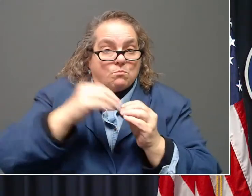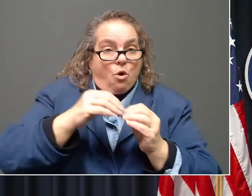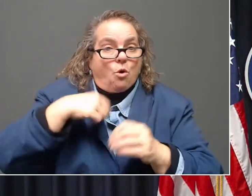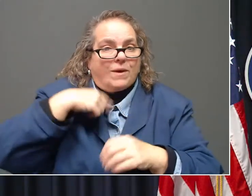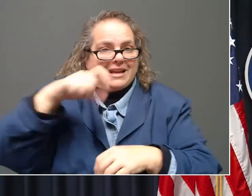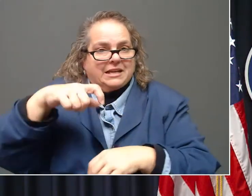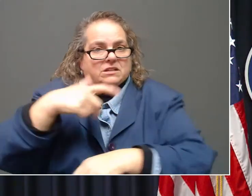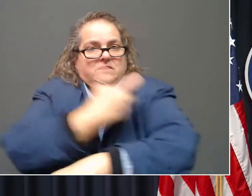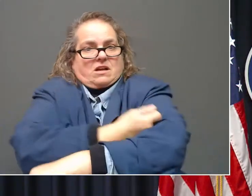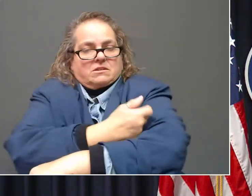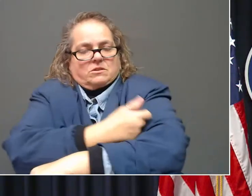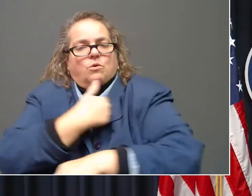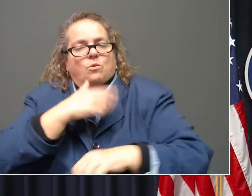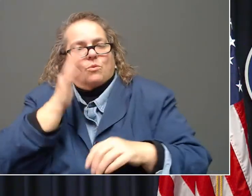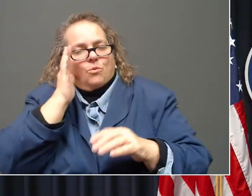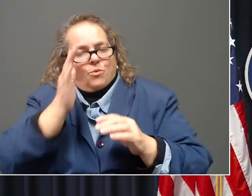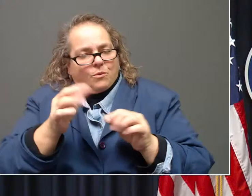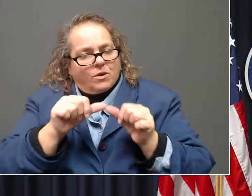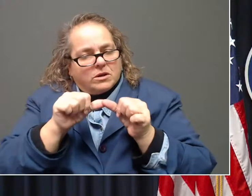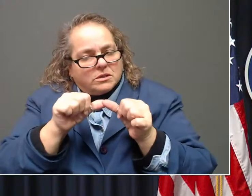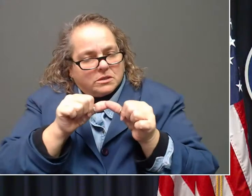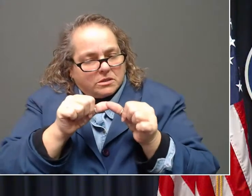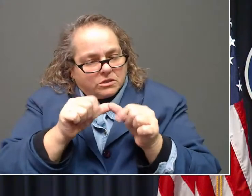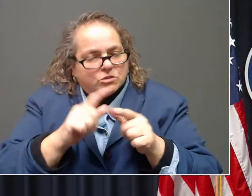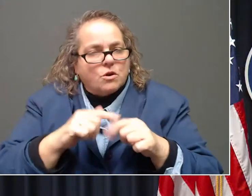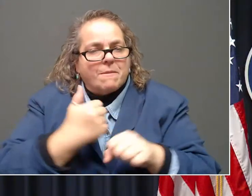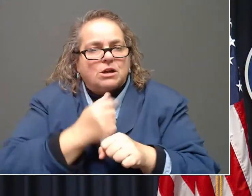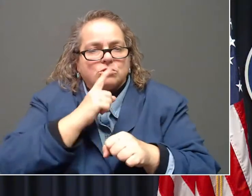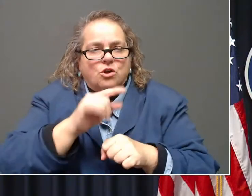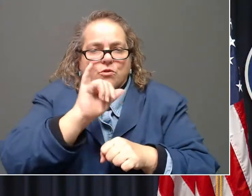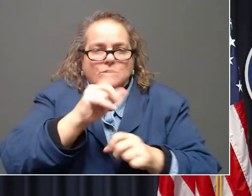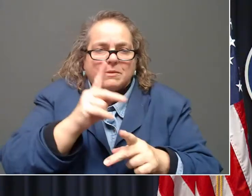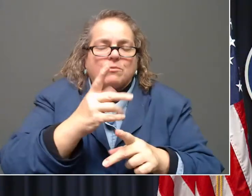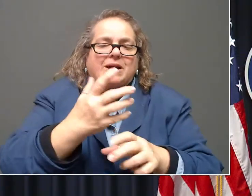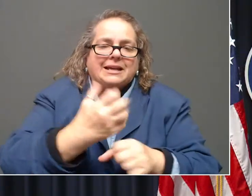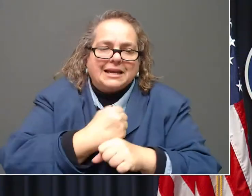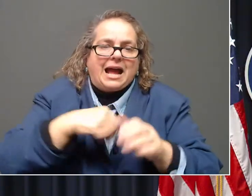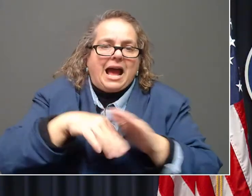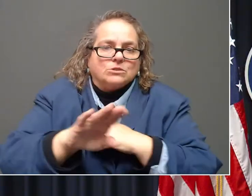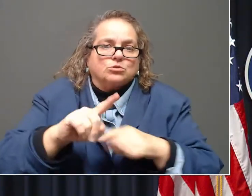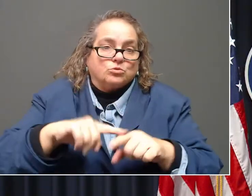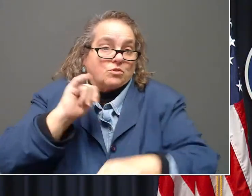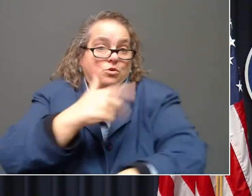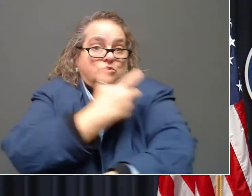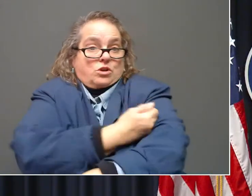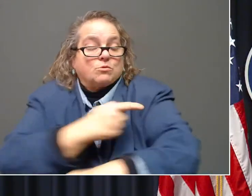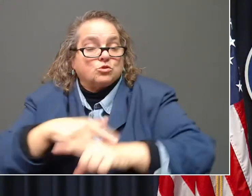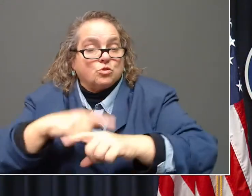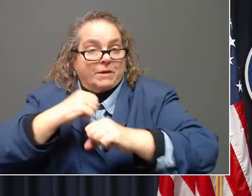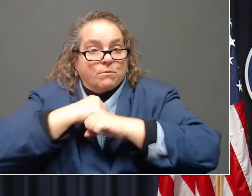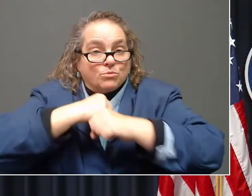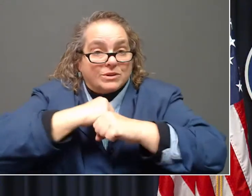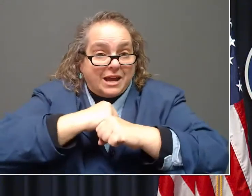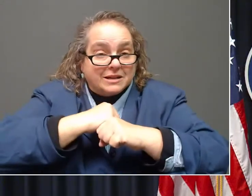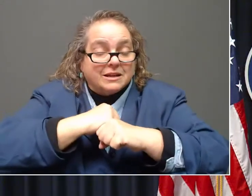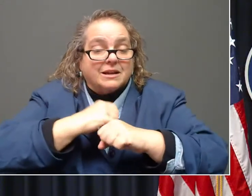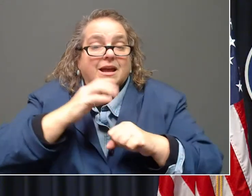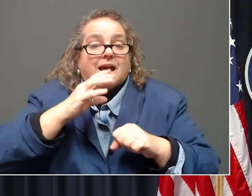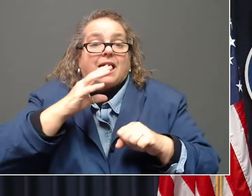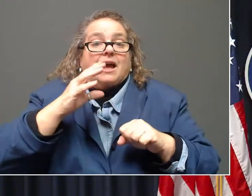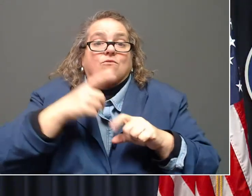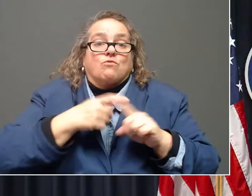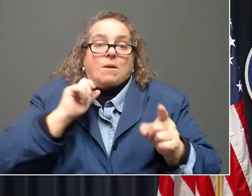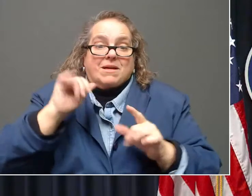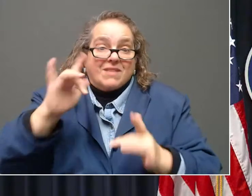else may pay with their life because you jumped the line. So please don't jump the line. Let the folks who are the current phase and priority go